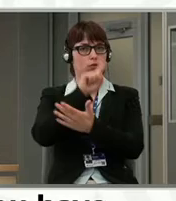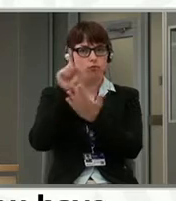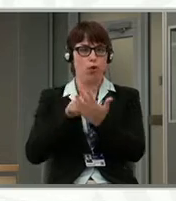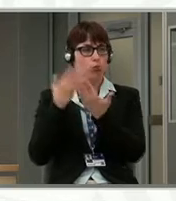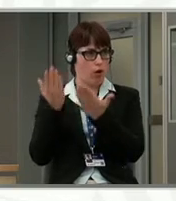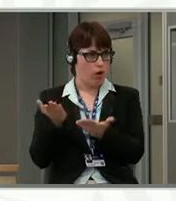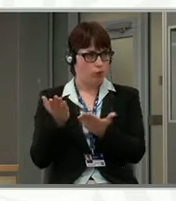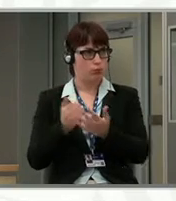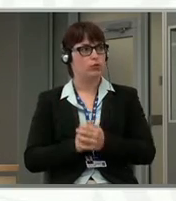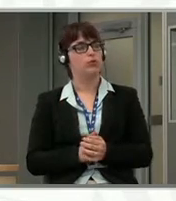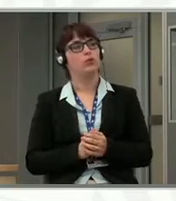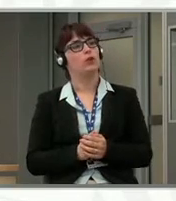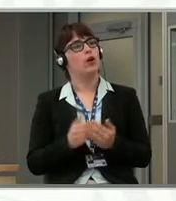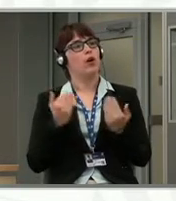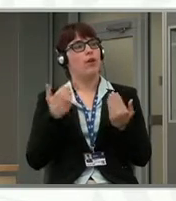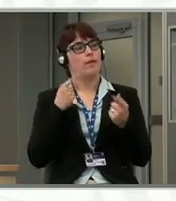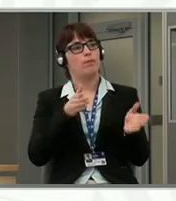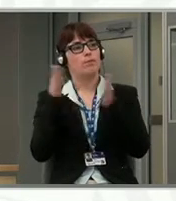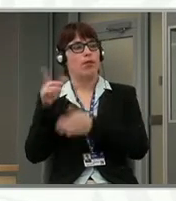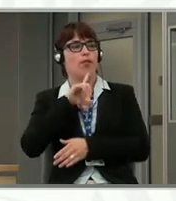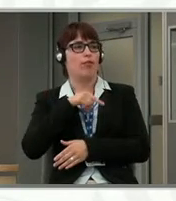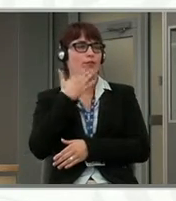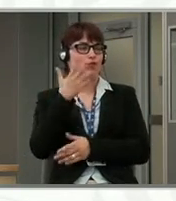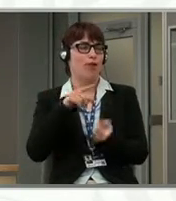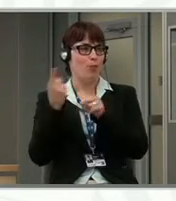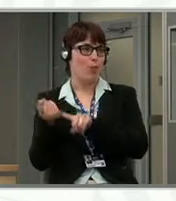moment I will switch to Latvian. And